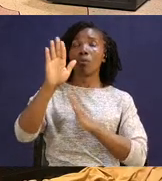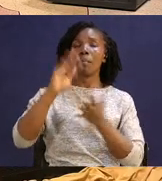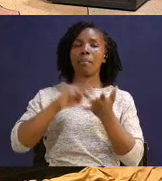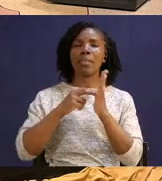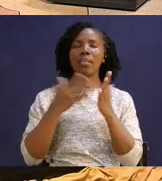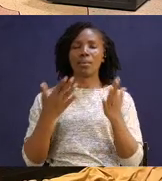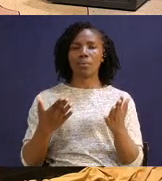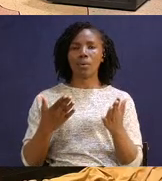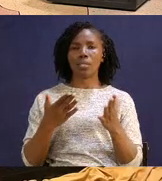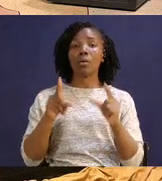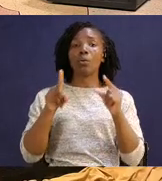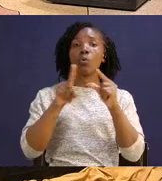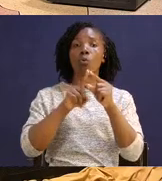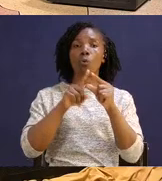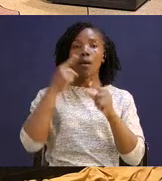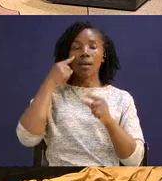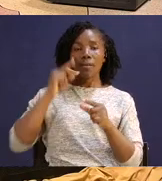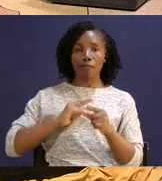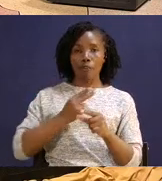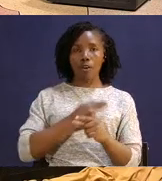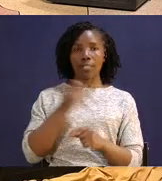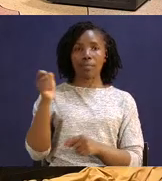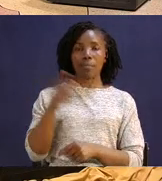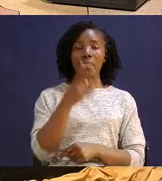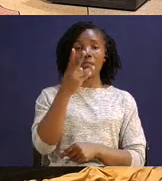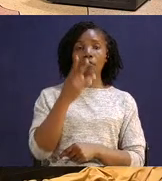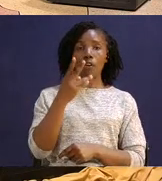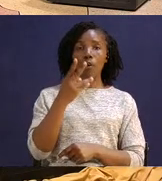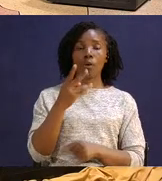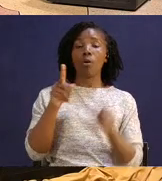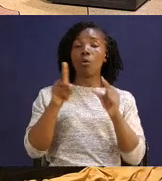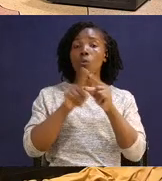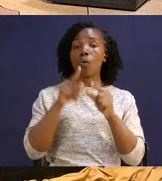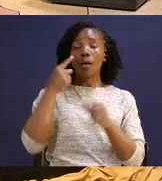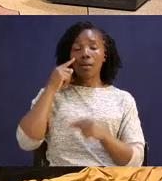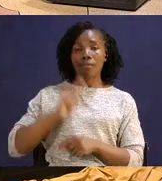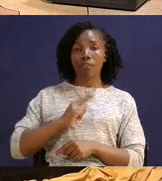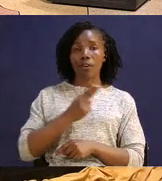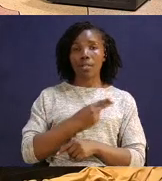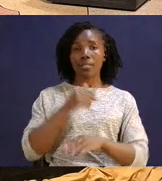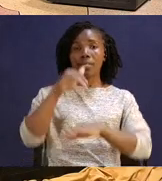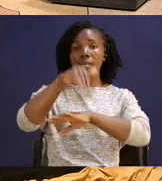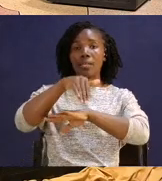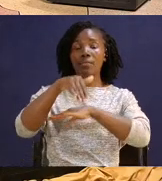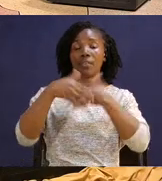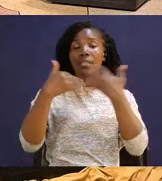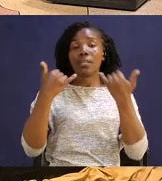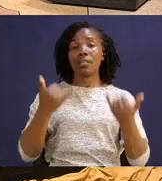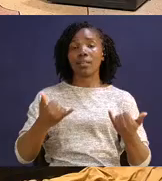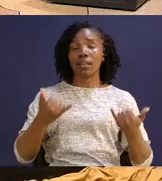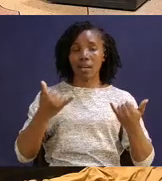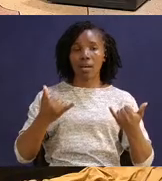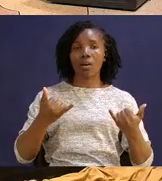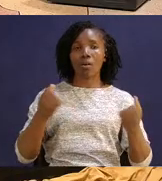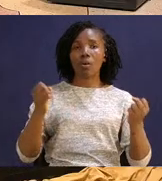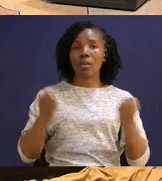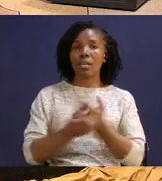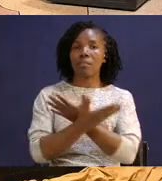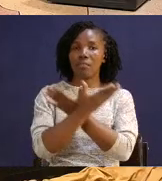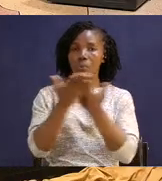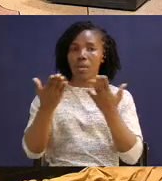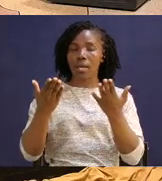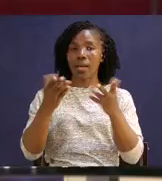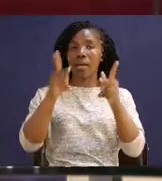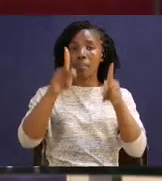word for us this month. There's a word for us this evening. Wherever we are